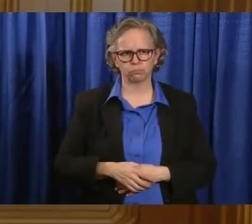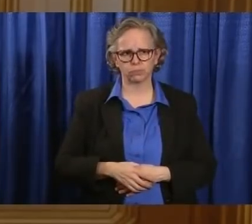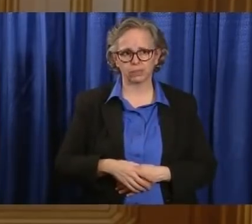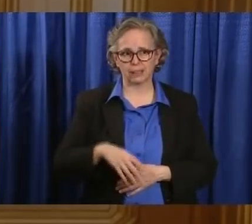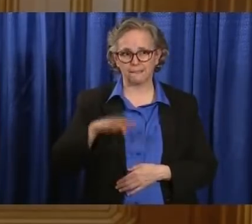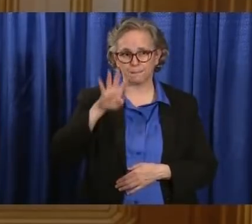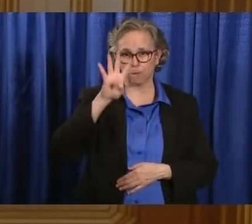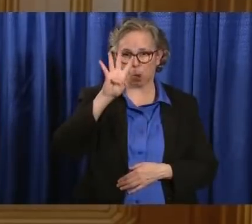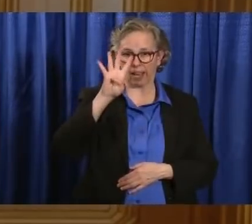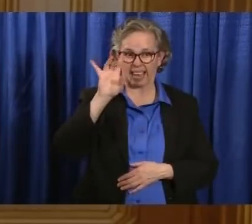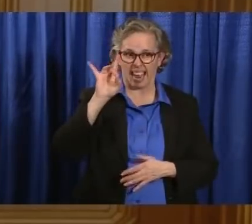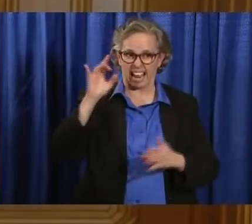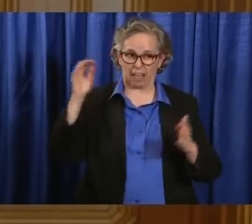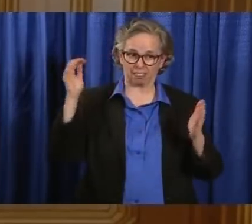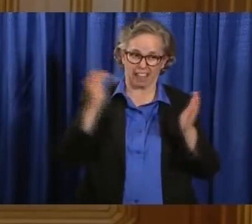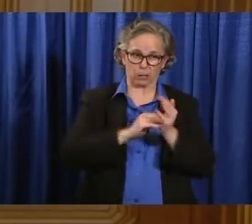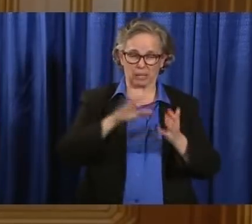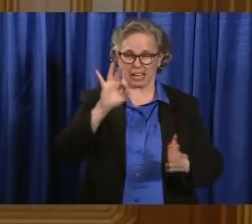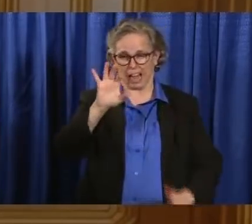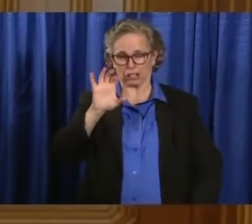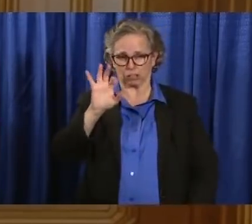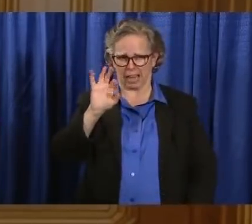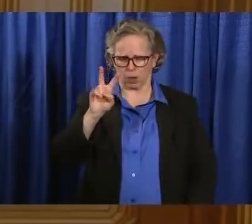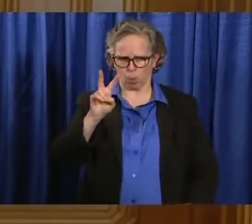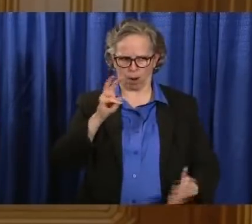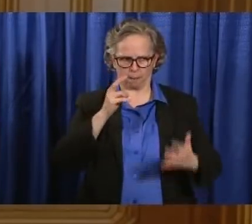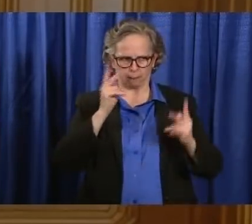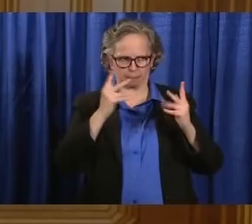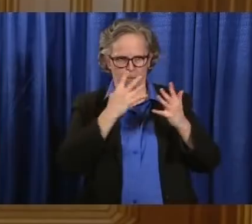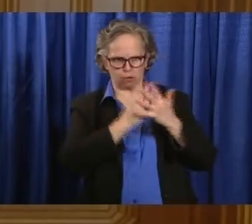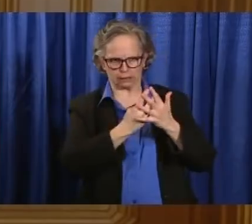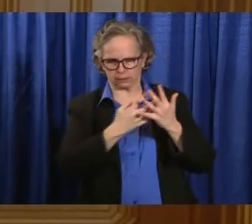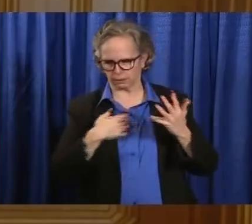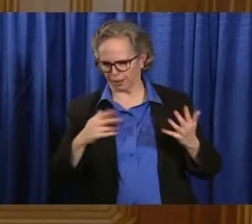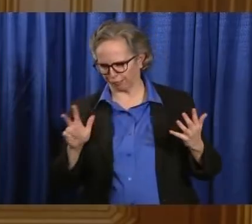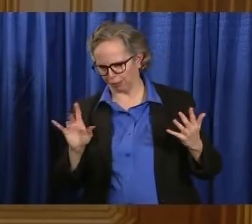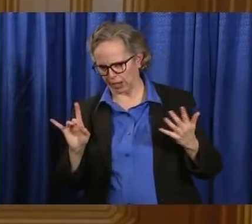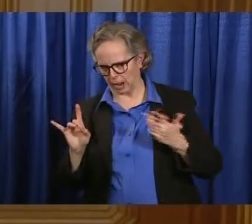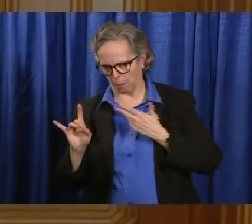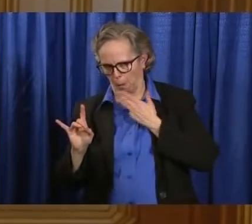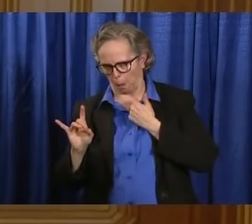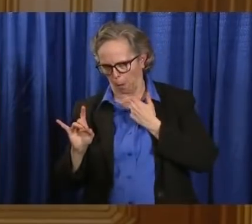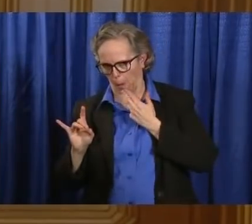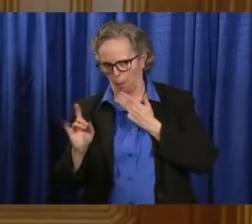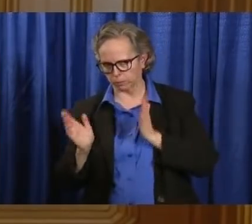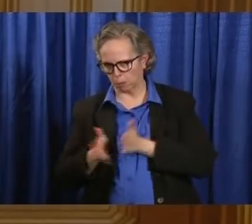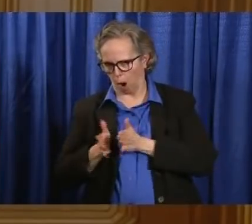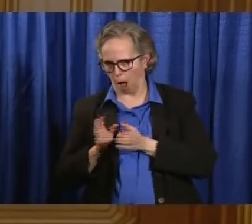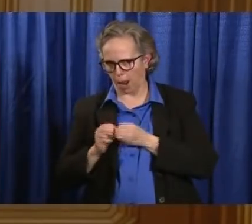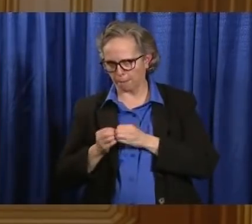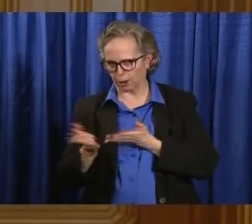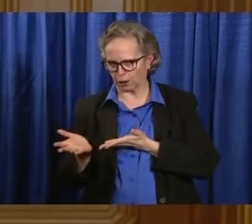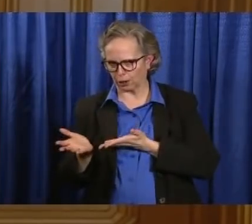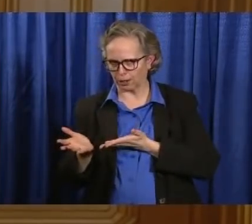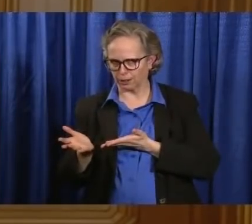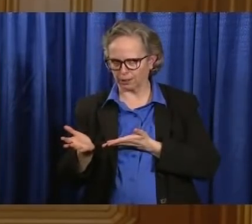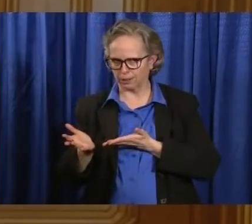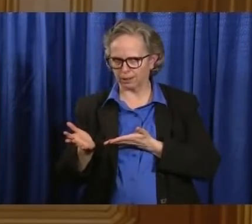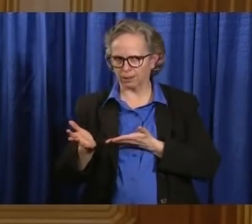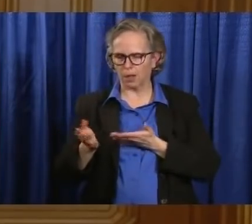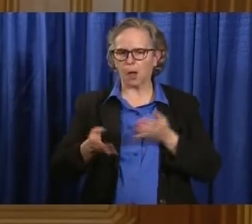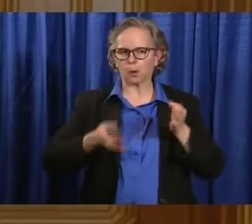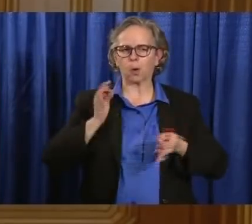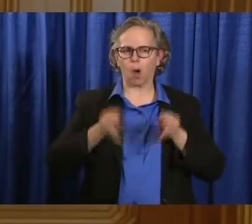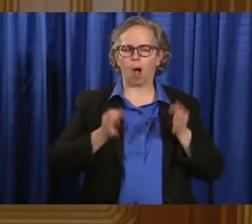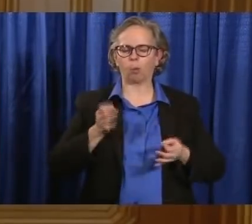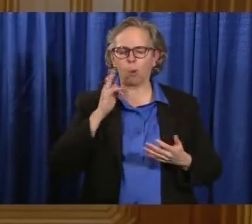48,991, this is the small number of people that we're sending back to the courts, and I think the courts will look at that